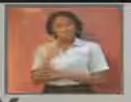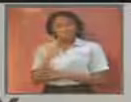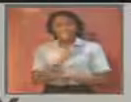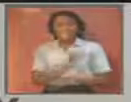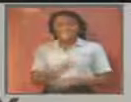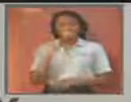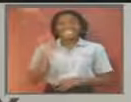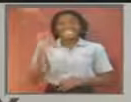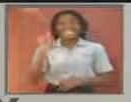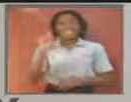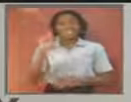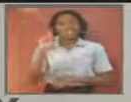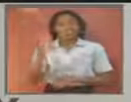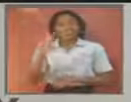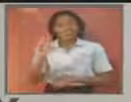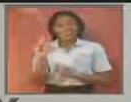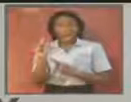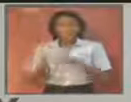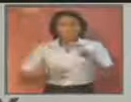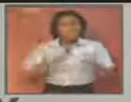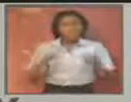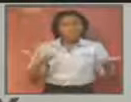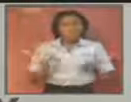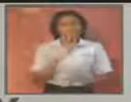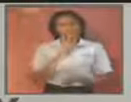Racket Center mass site, we've done